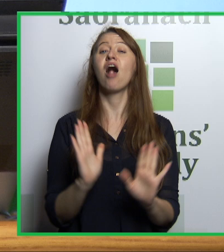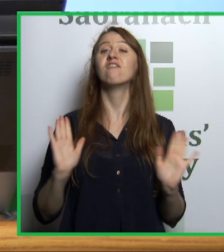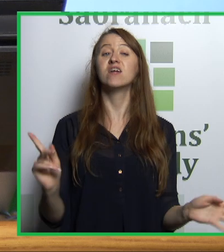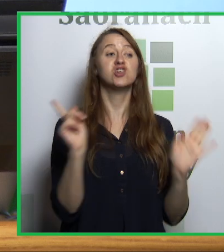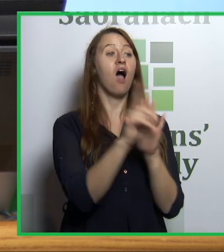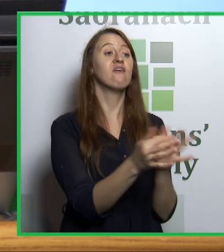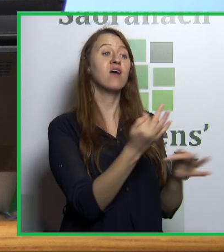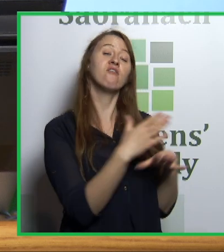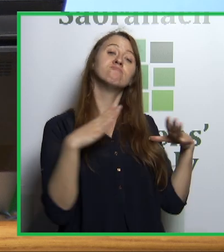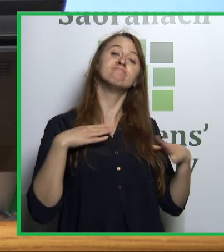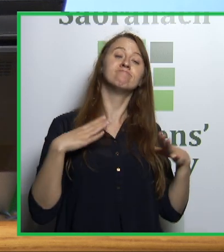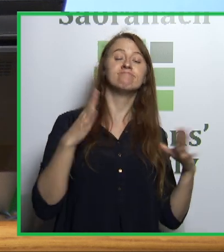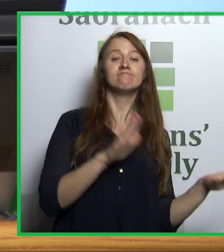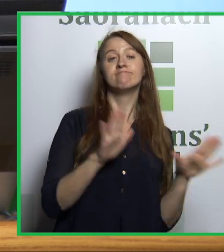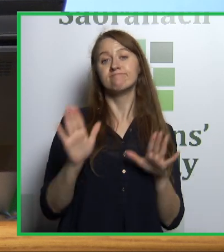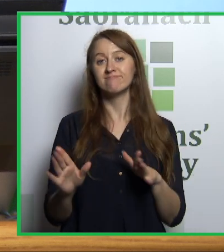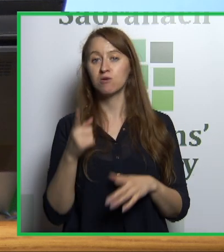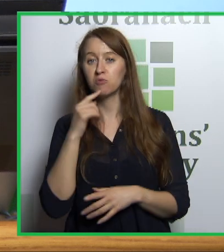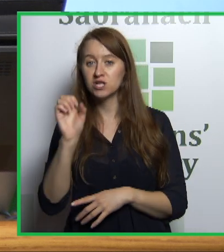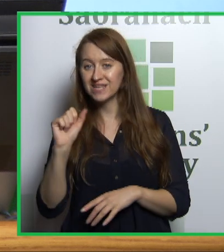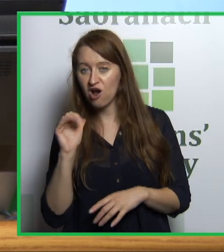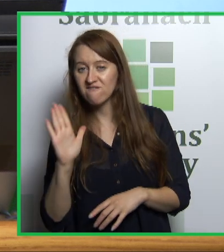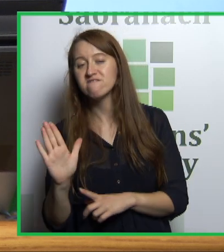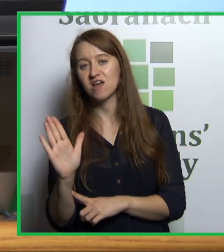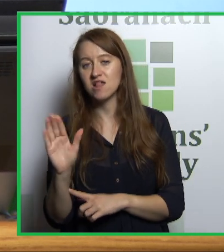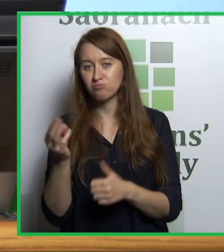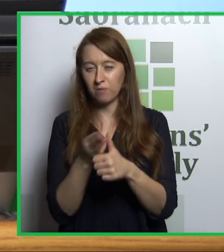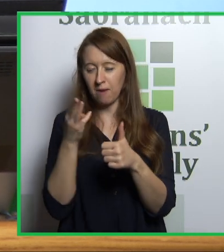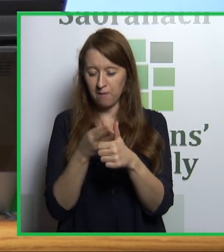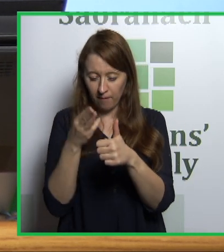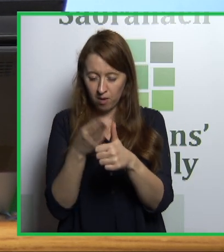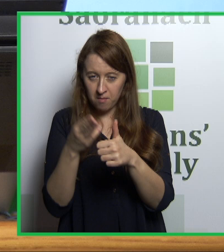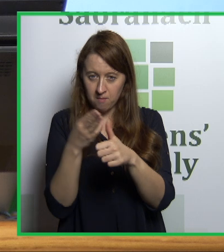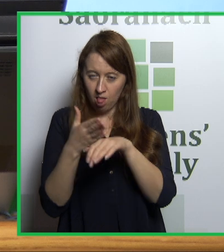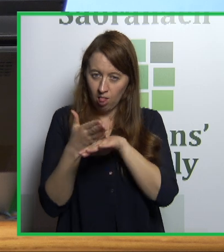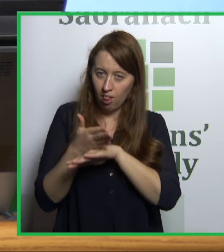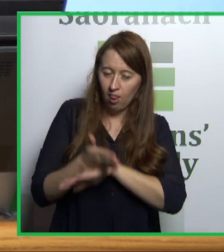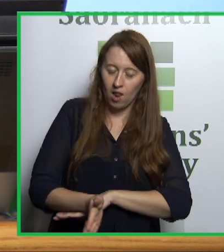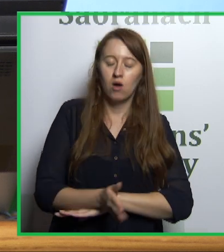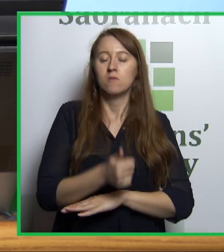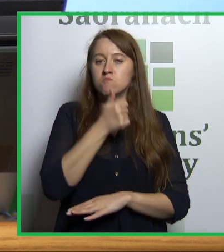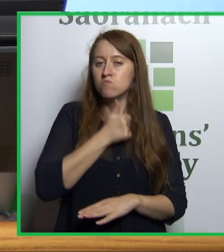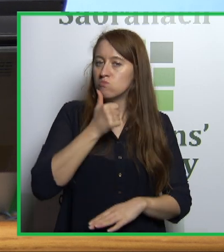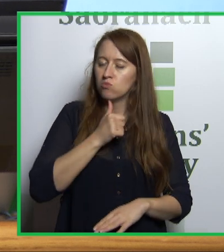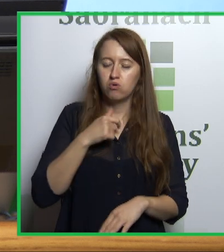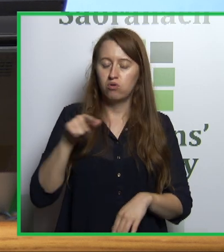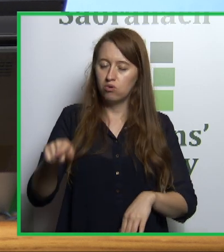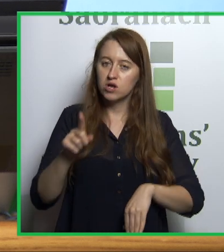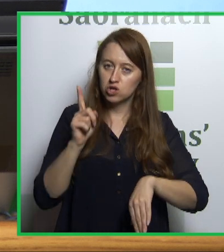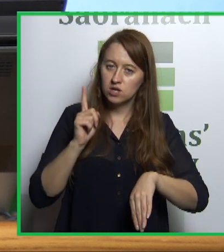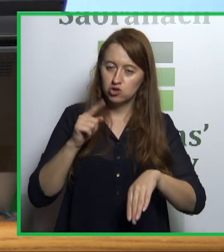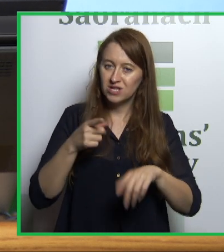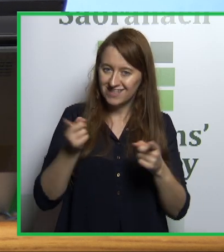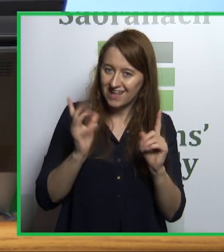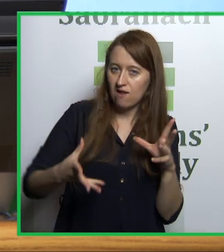break. Derval, in the preparation up to this, has been relentless, and you can talk to all the panellists, the time that she committed to each of